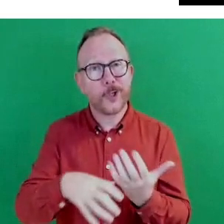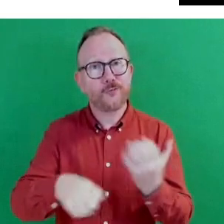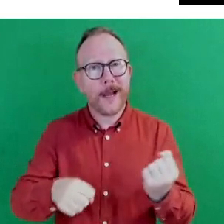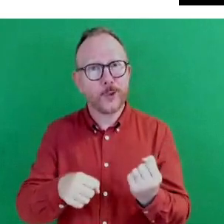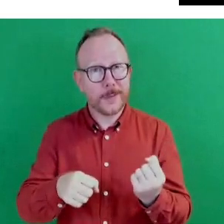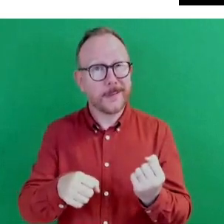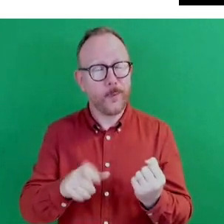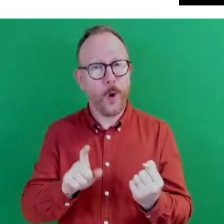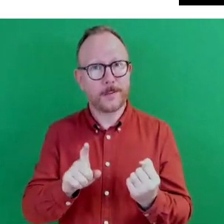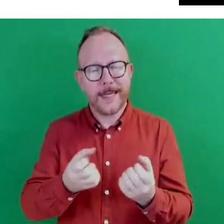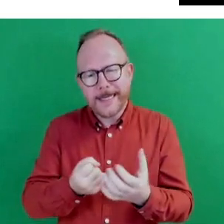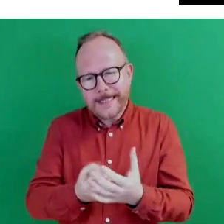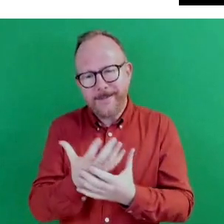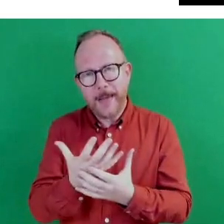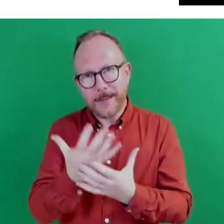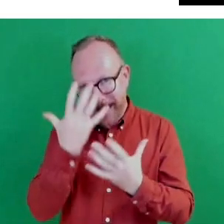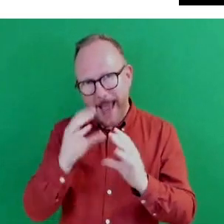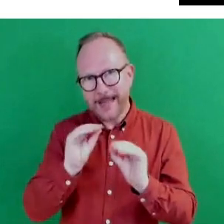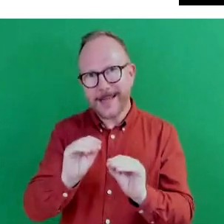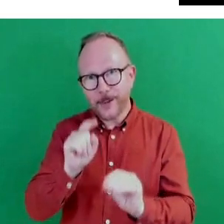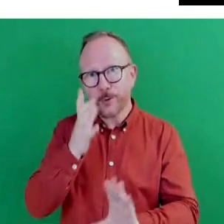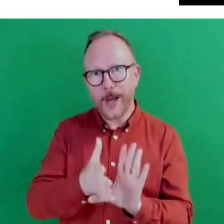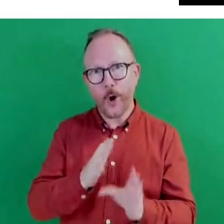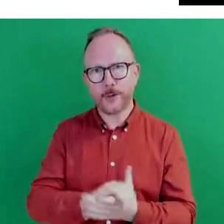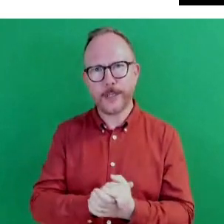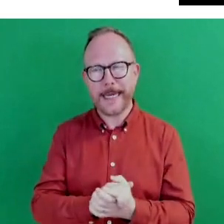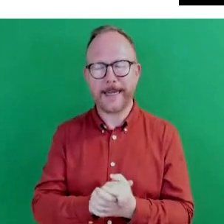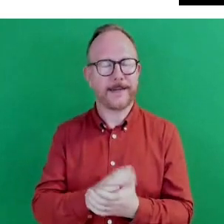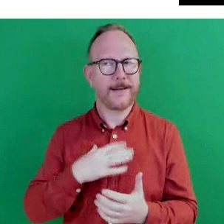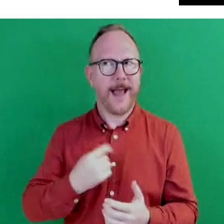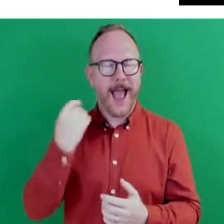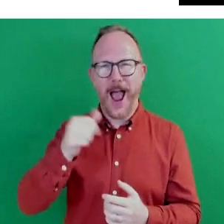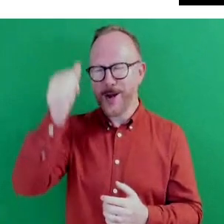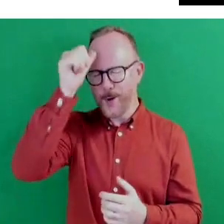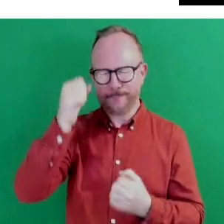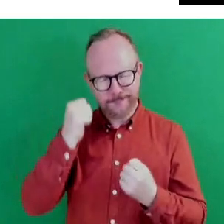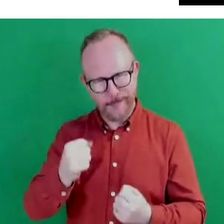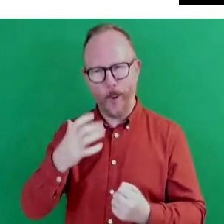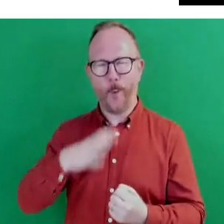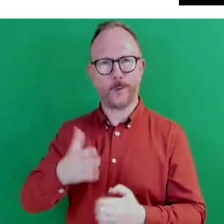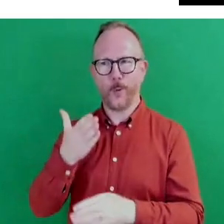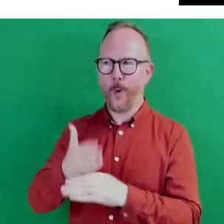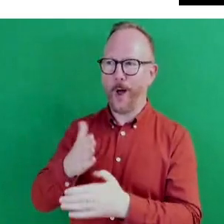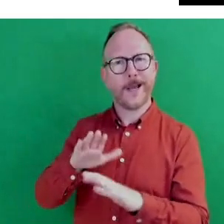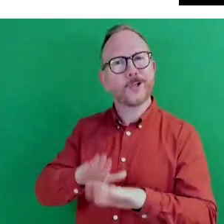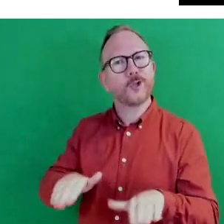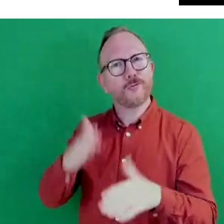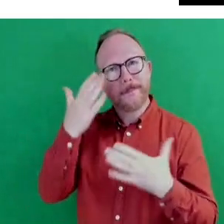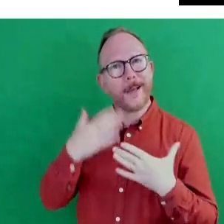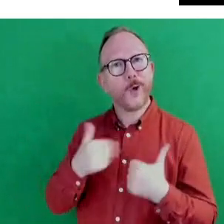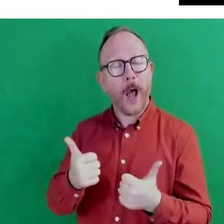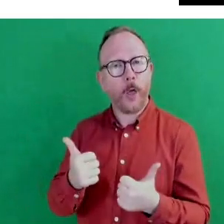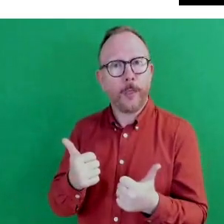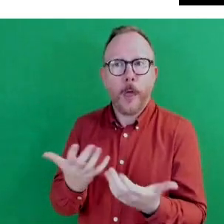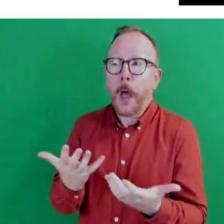and I knew that I really wanted to work in children's mental health. And to be honest, I wasn't really that aware of all of the roles. I was just